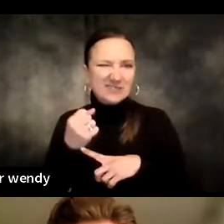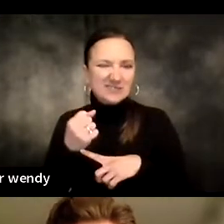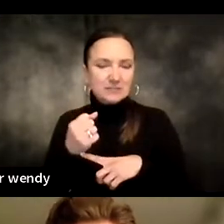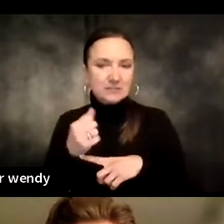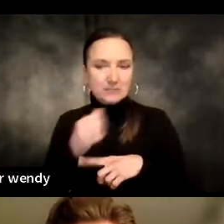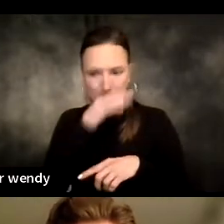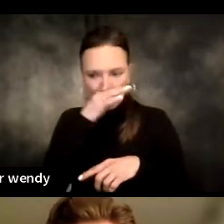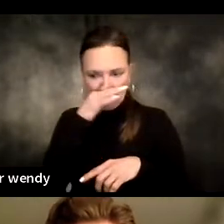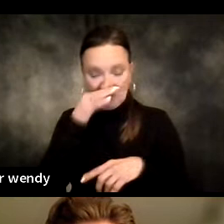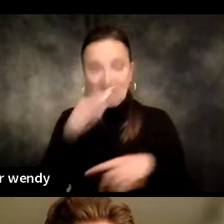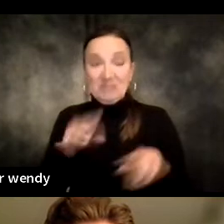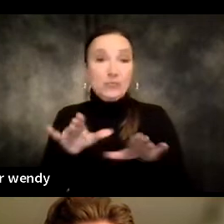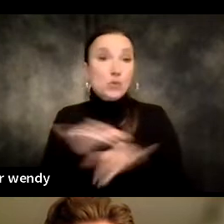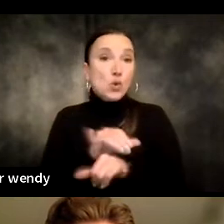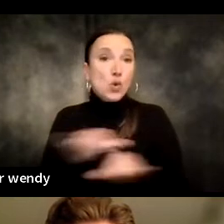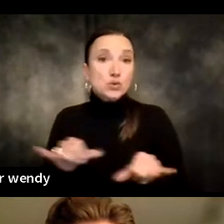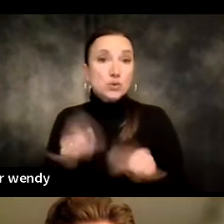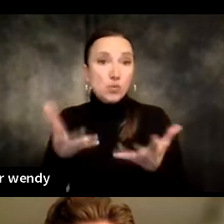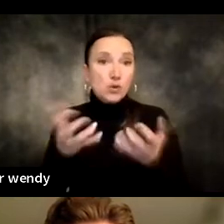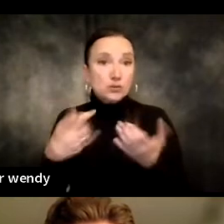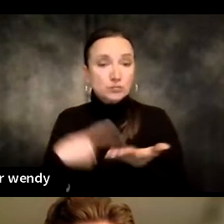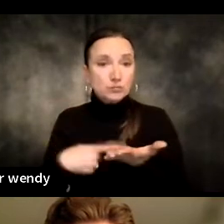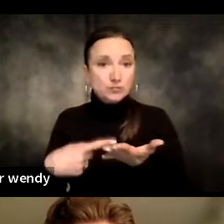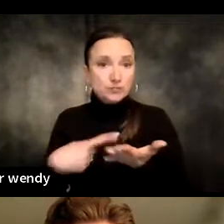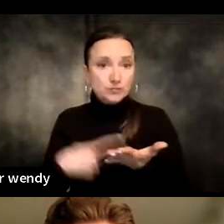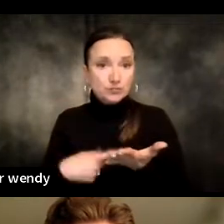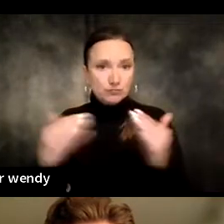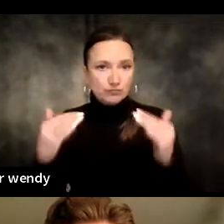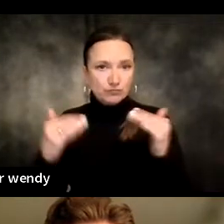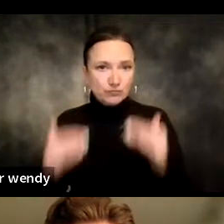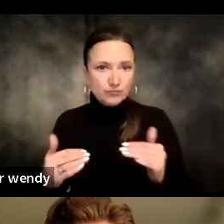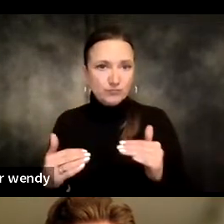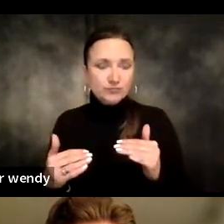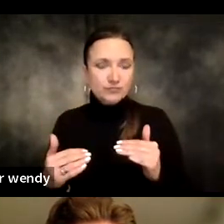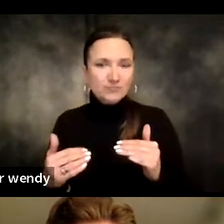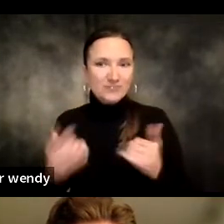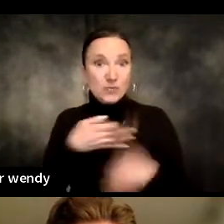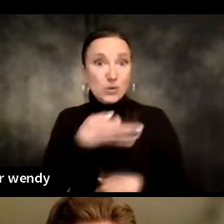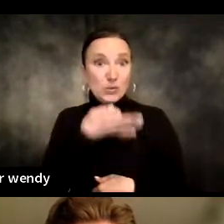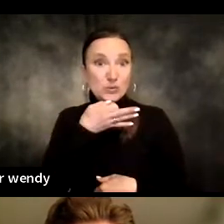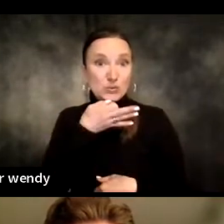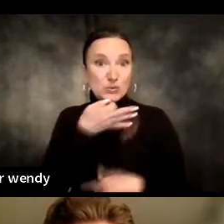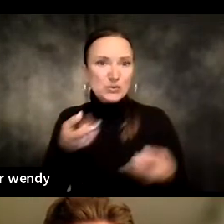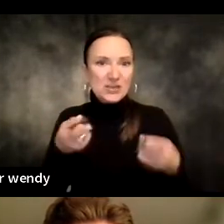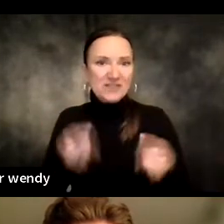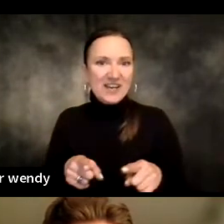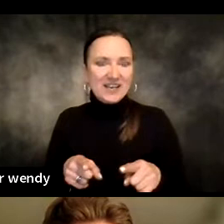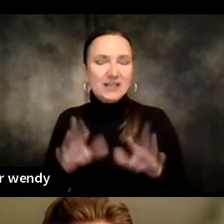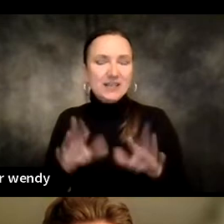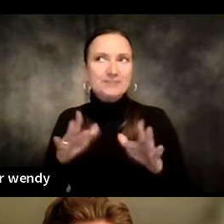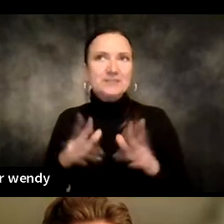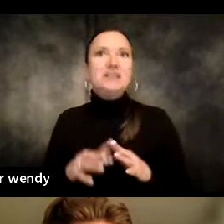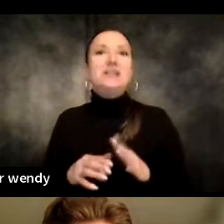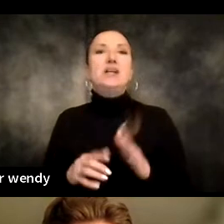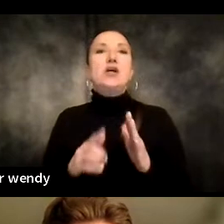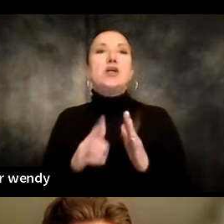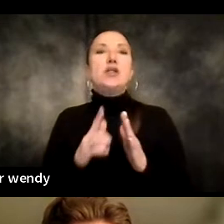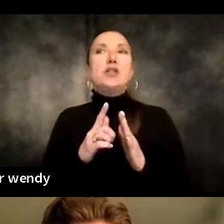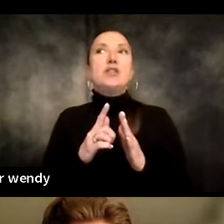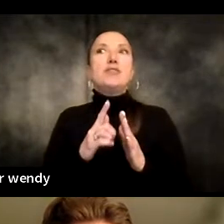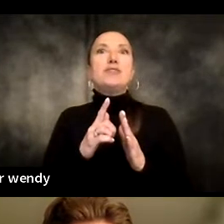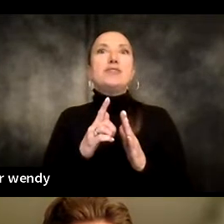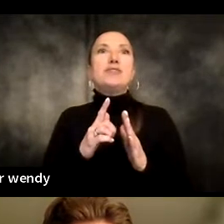And also want to get into our upcoming event. So we have the Attorney General is going to be conducting